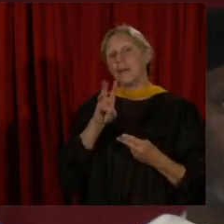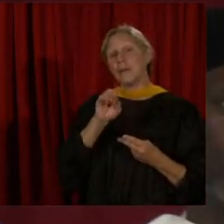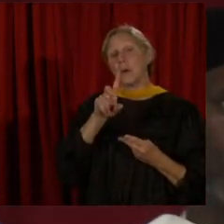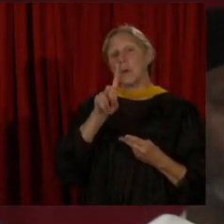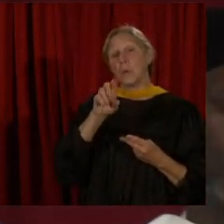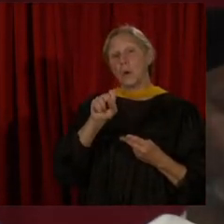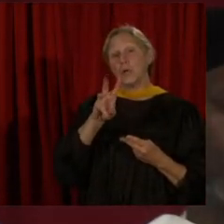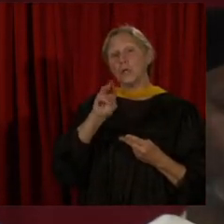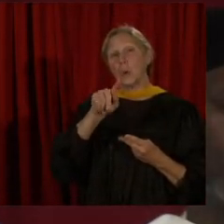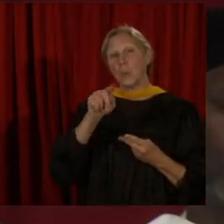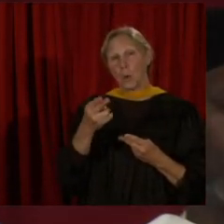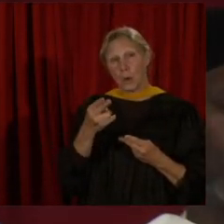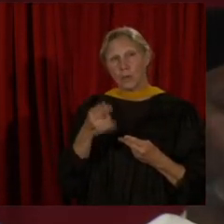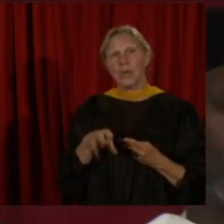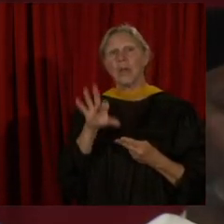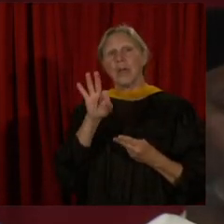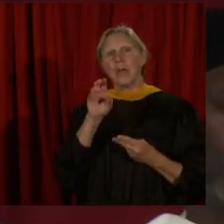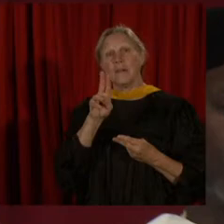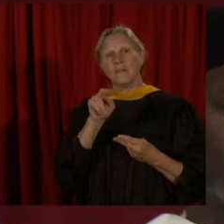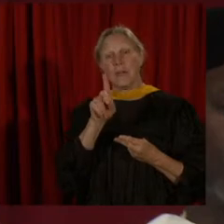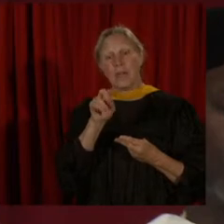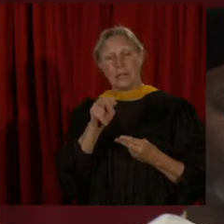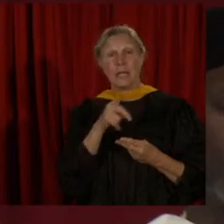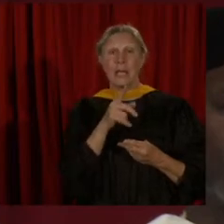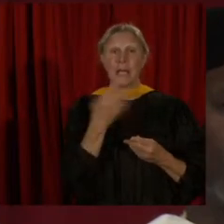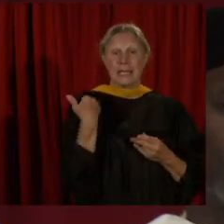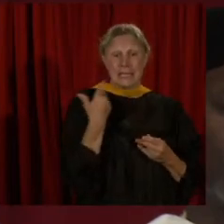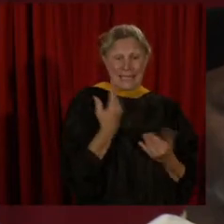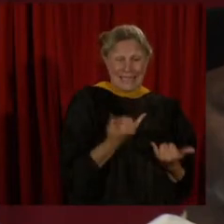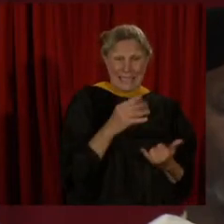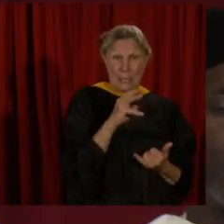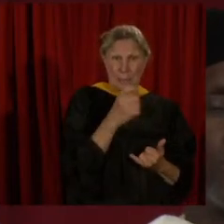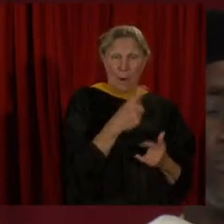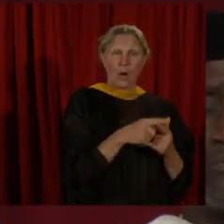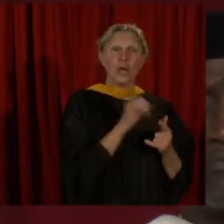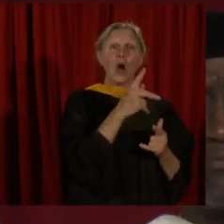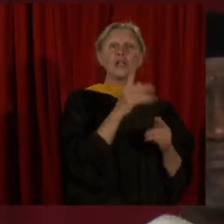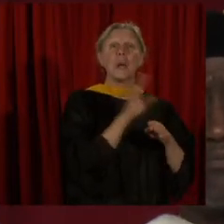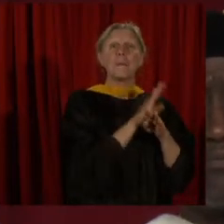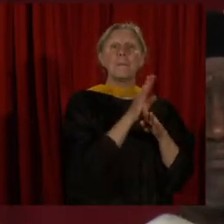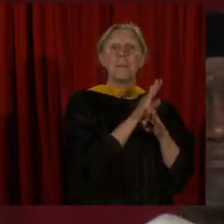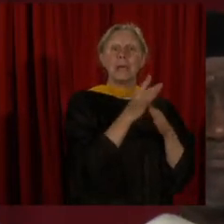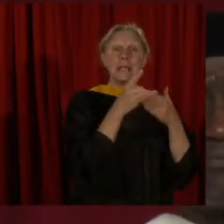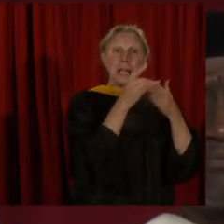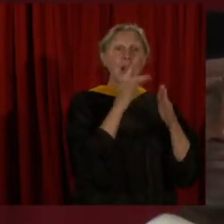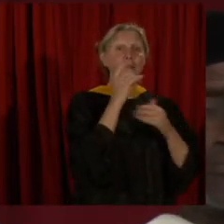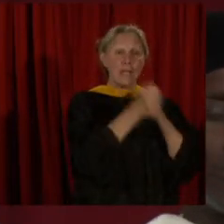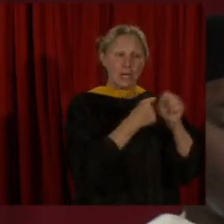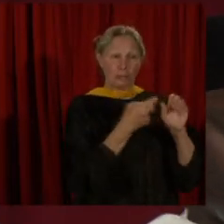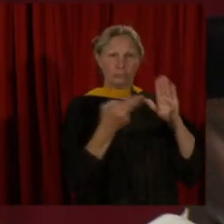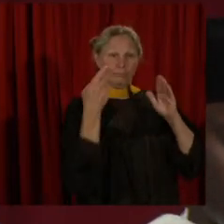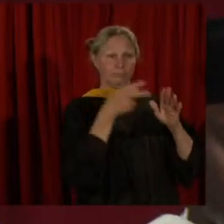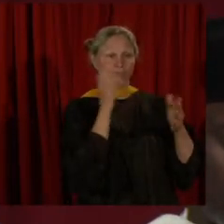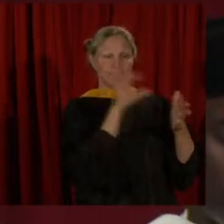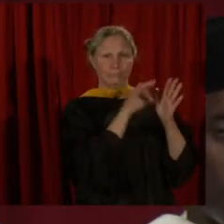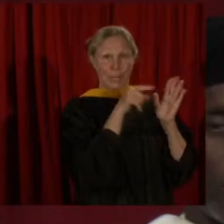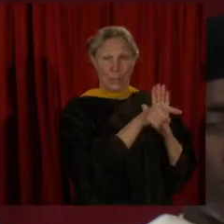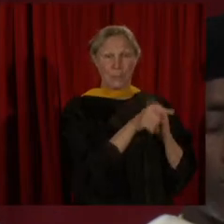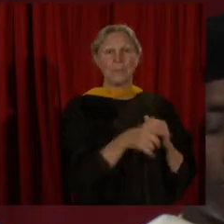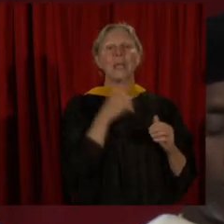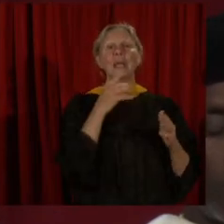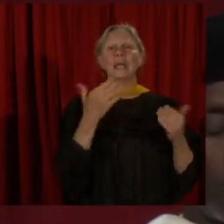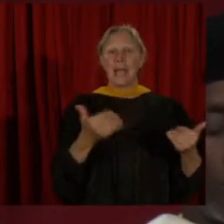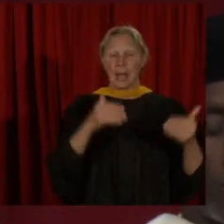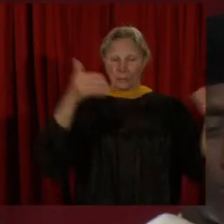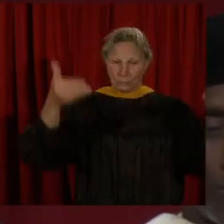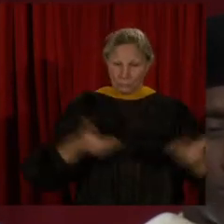Foundation. In March of this year, she was named Arkansas Business Executive of the Year. Please join me in welcoming